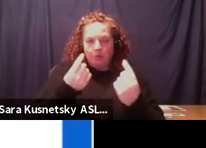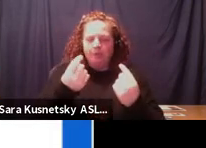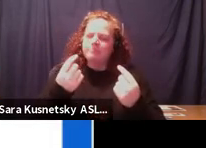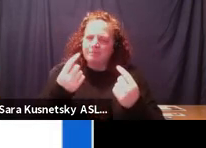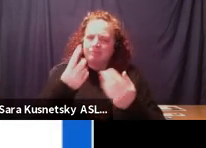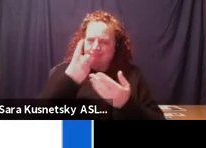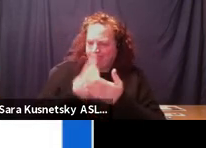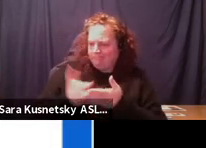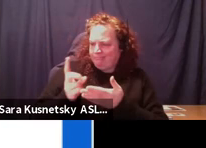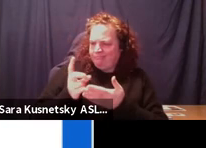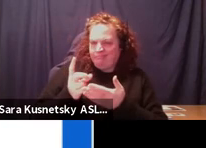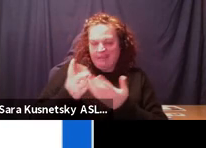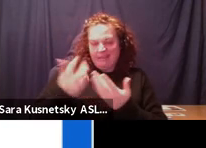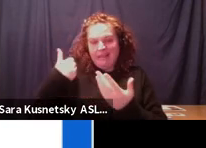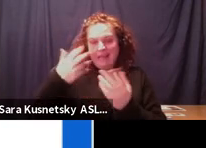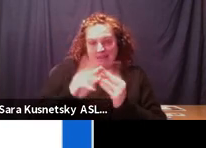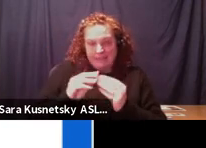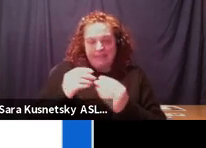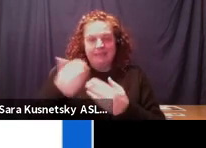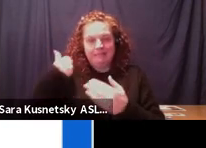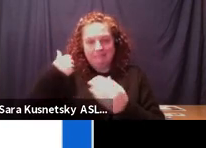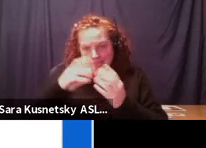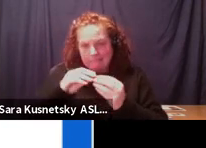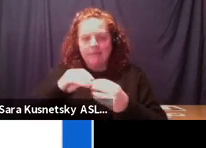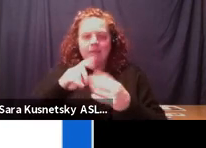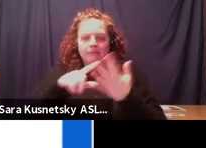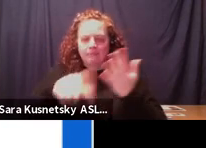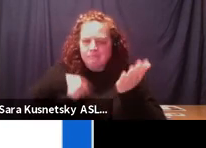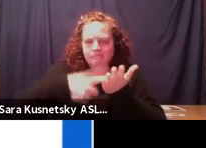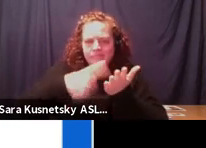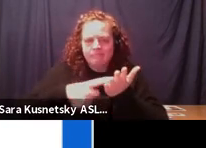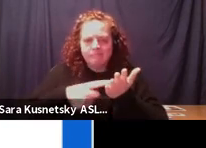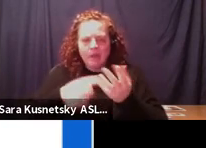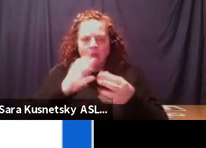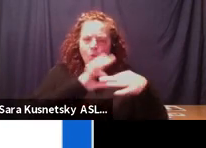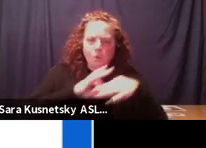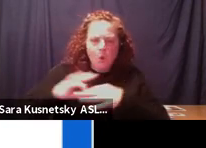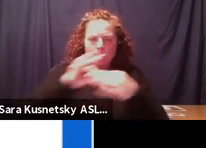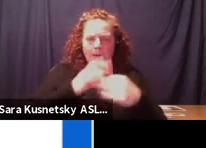past weeks about our efforts to improve our systems and better coordinate supports for students, families,